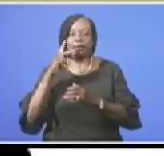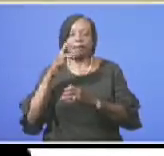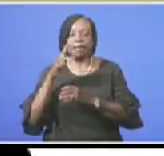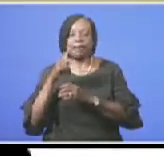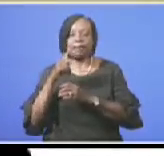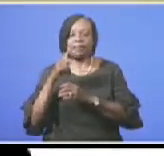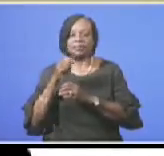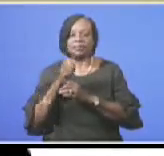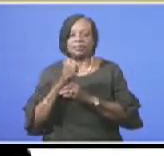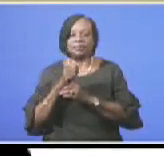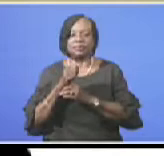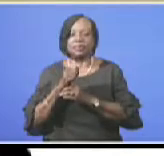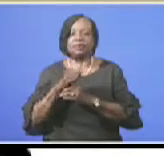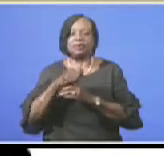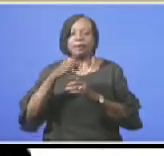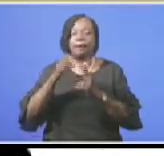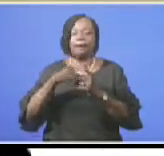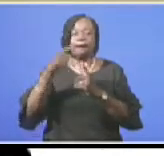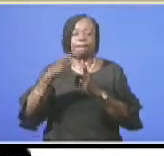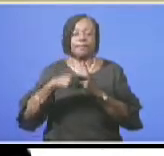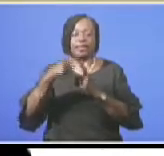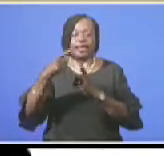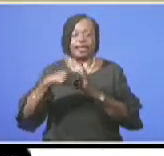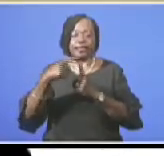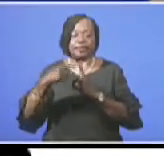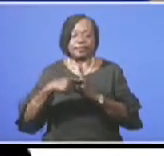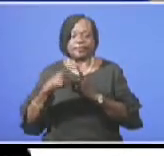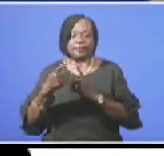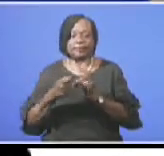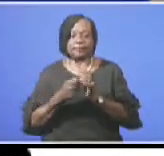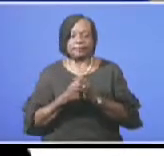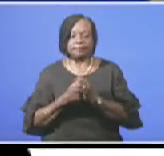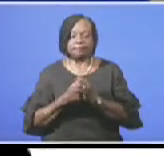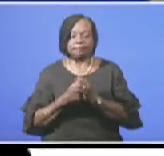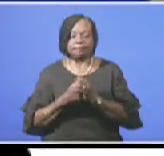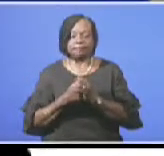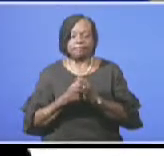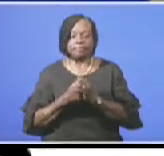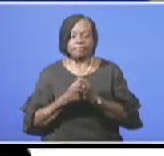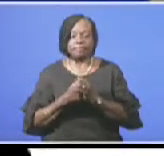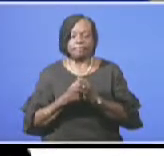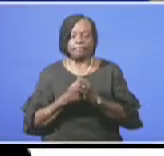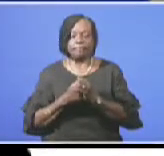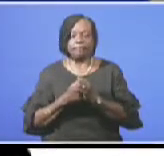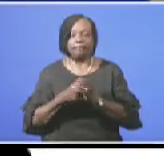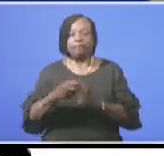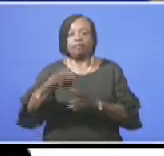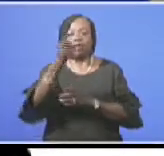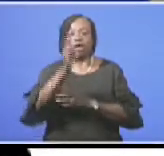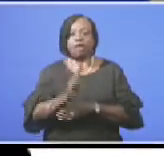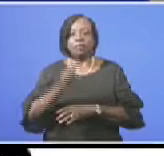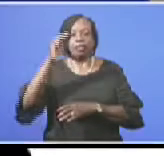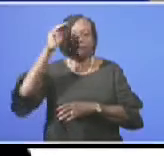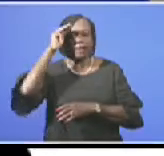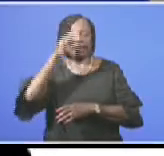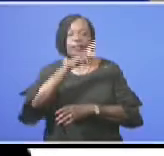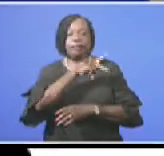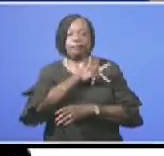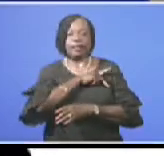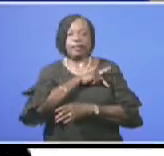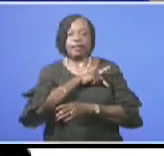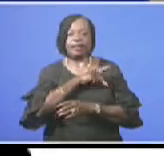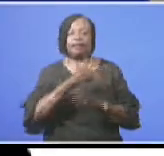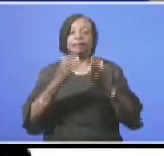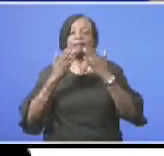others. I look forward to the first meal served up with that lot. Agriculture Minister, the Honorable Michael Pintar, commended officials of the